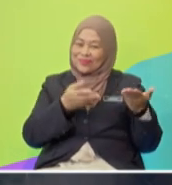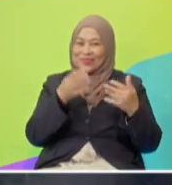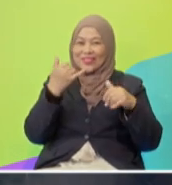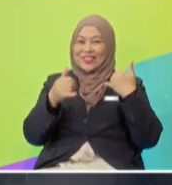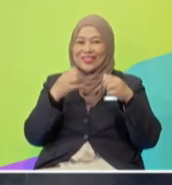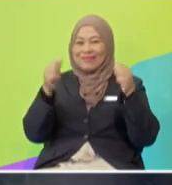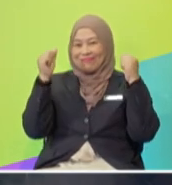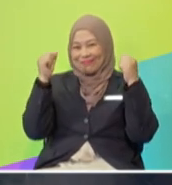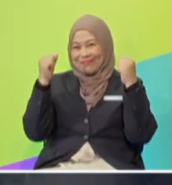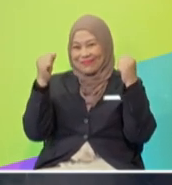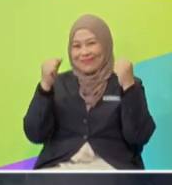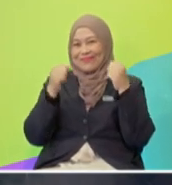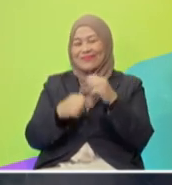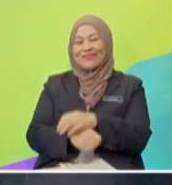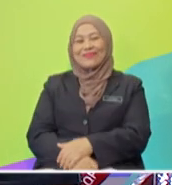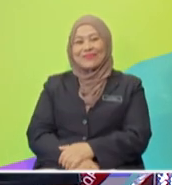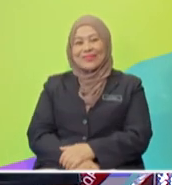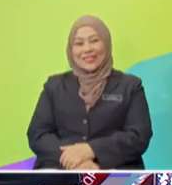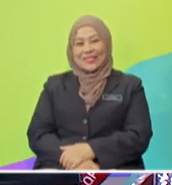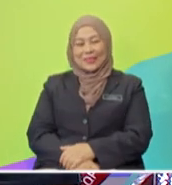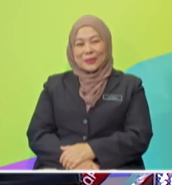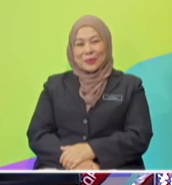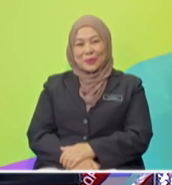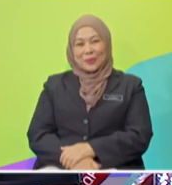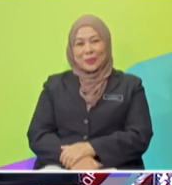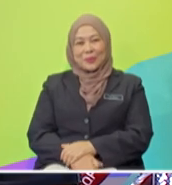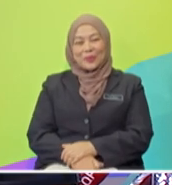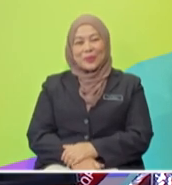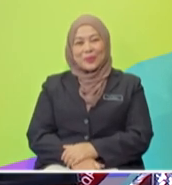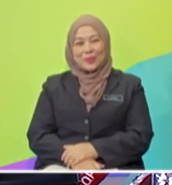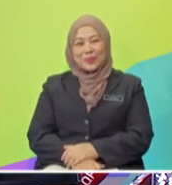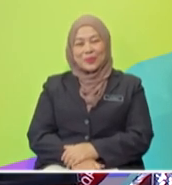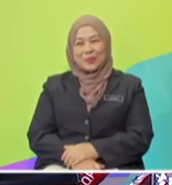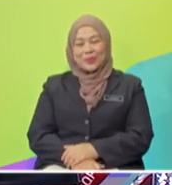Yes! Okay. Good. Let's go, teacher. Okay, now.